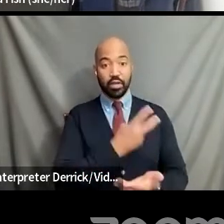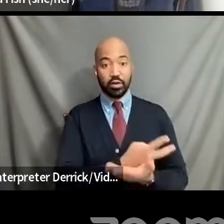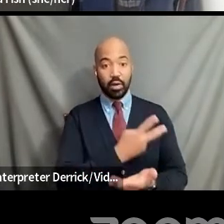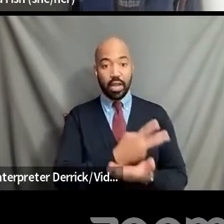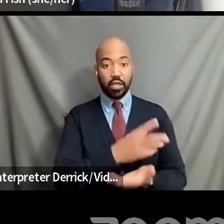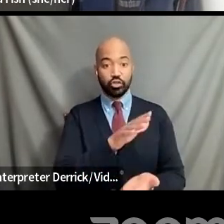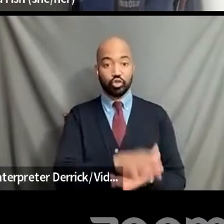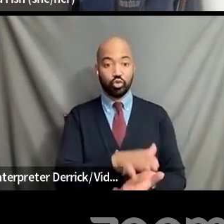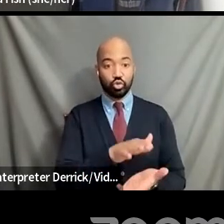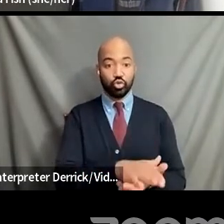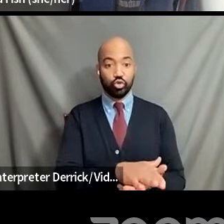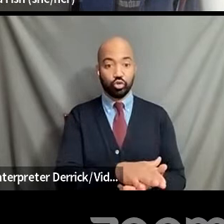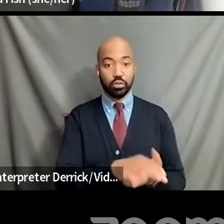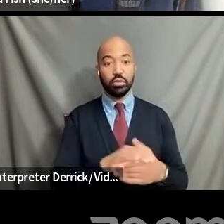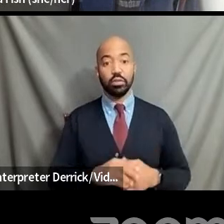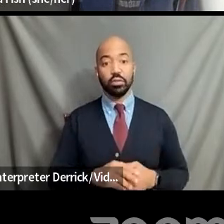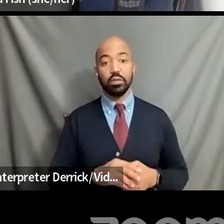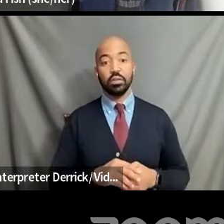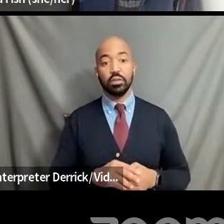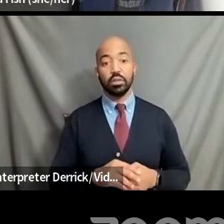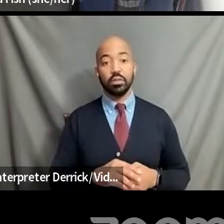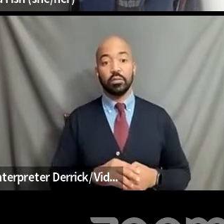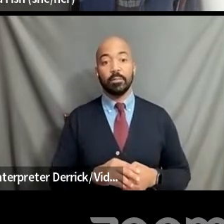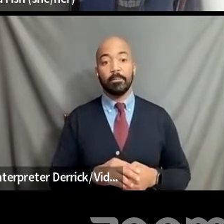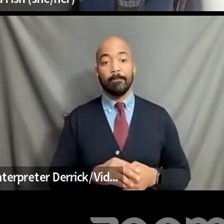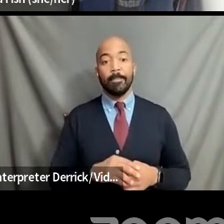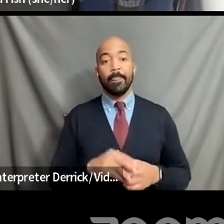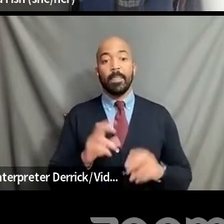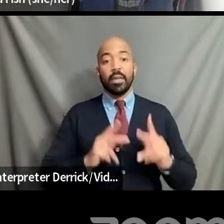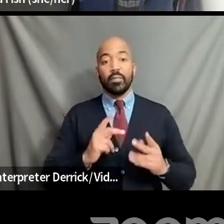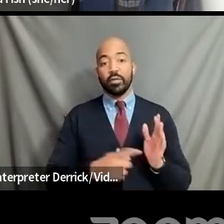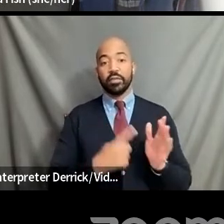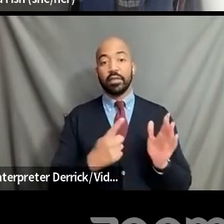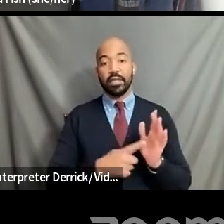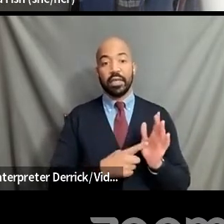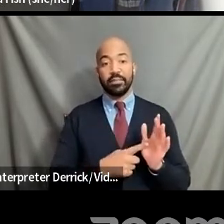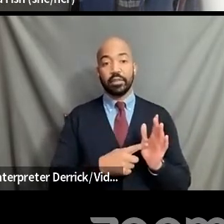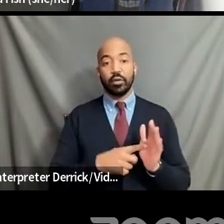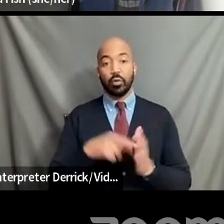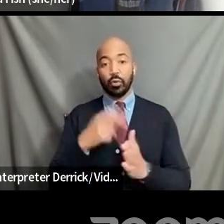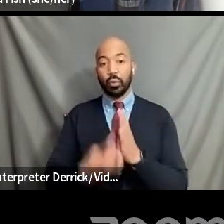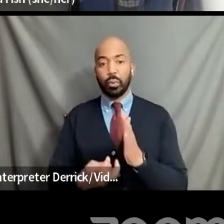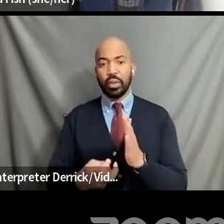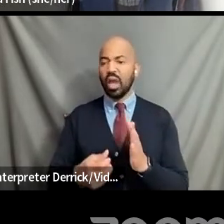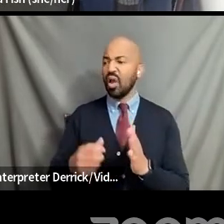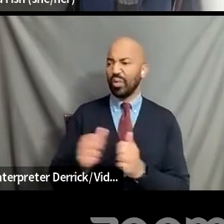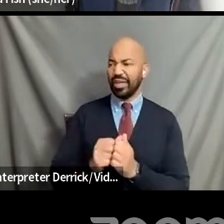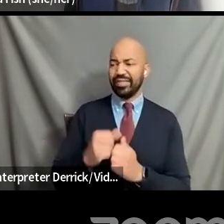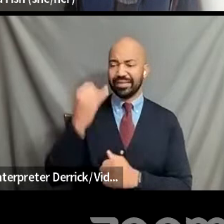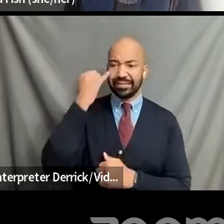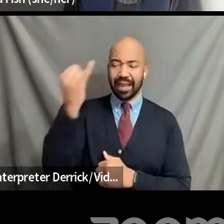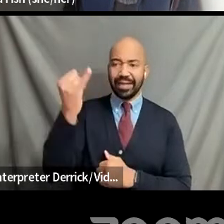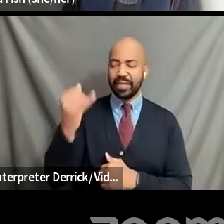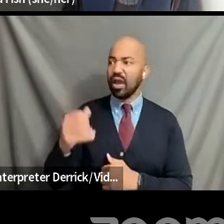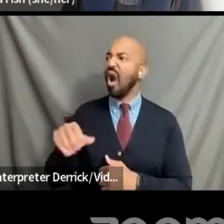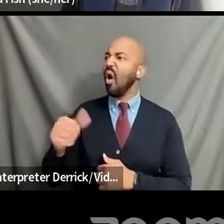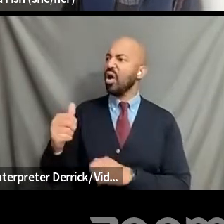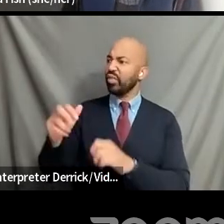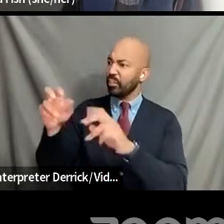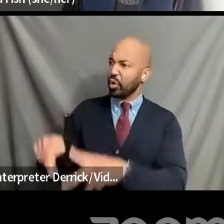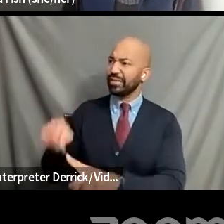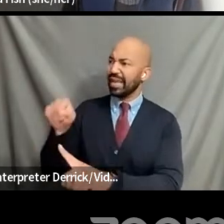what other people are doing? Because a lot of things you can get yourself caught up in, oh, well, so-and-so just did this. And then you realize what they just did